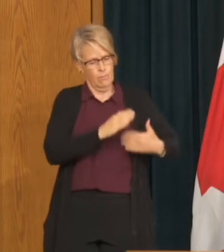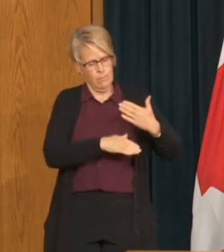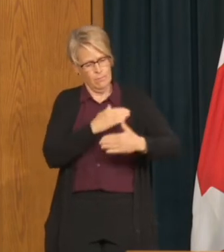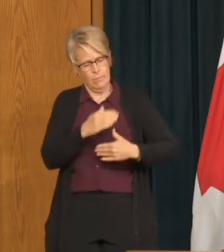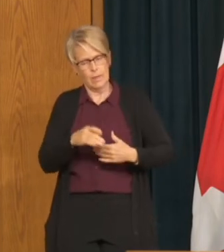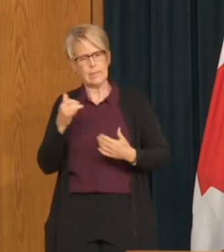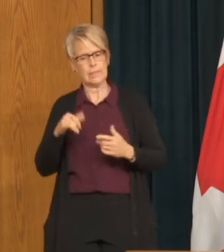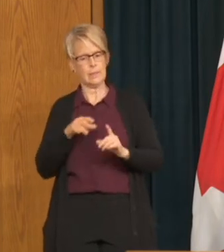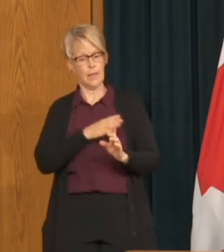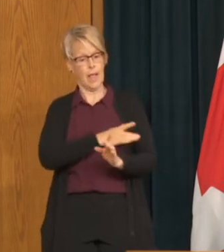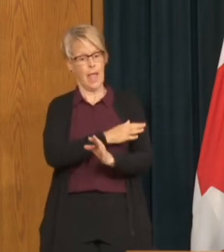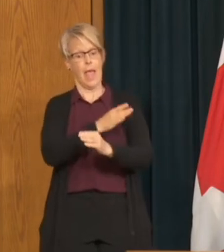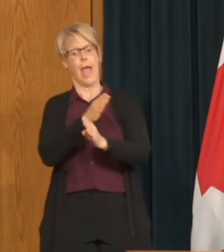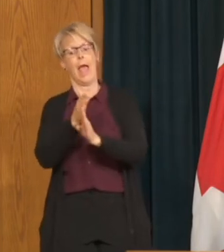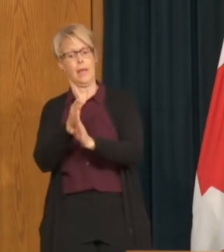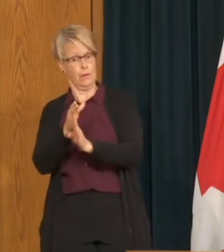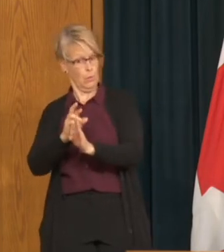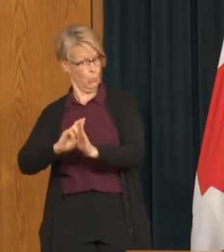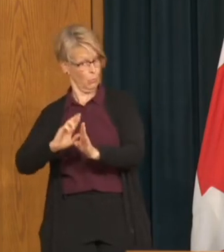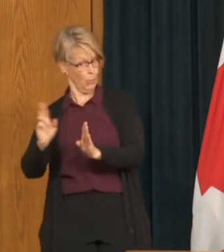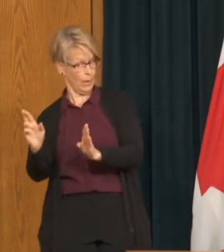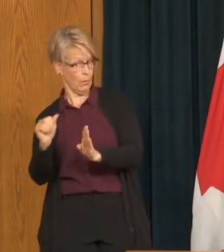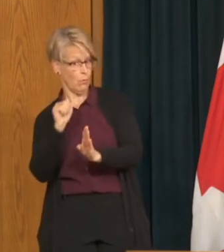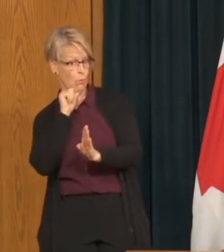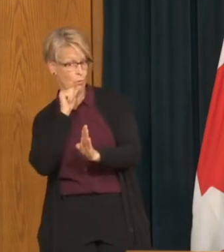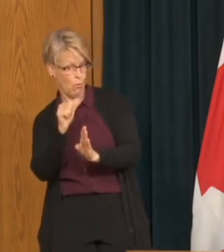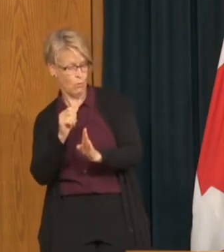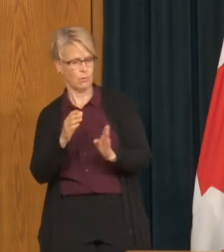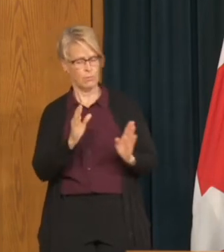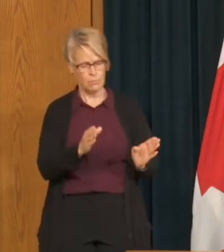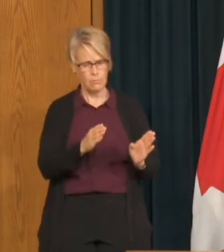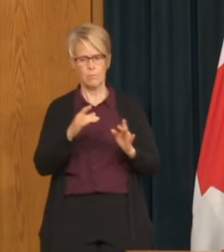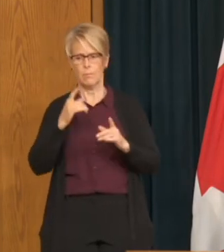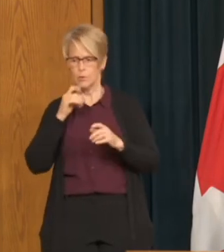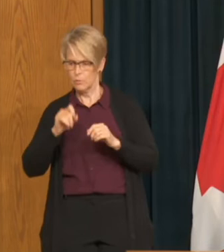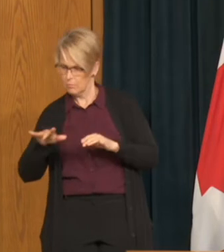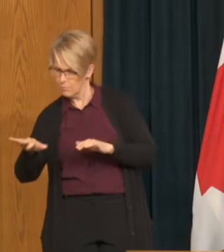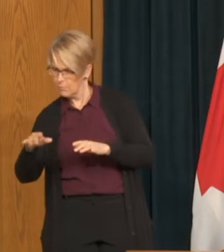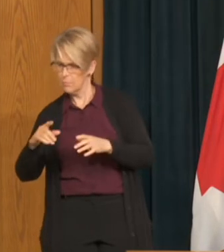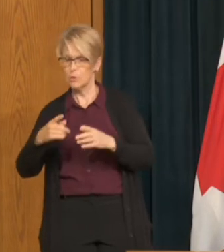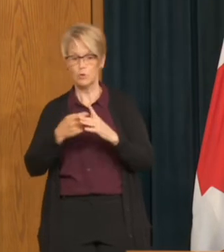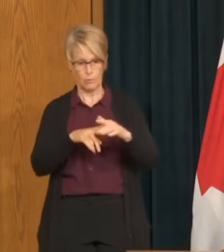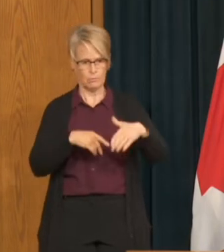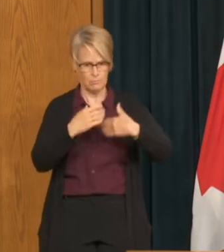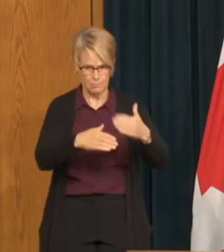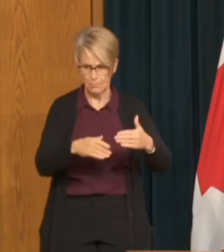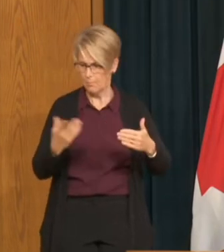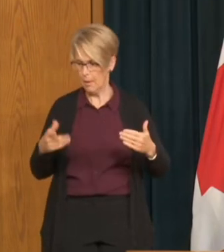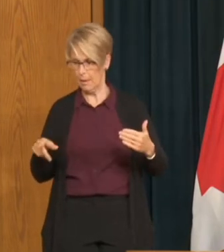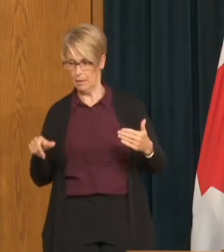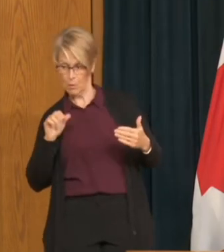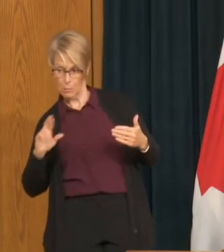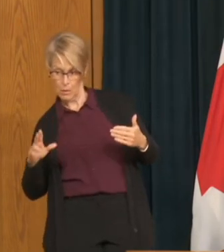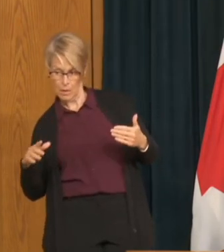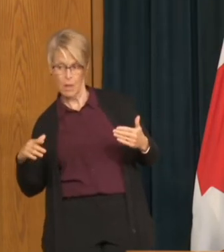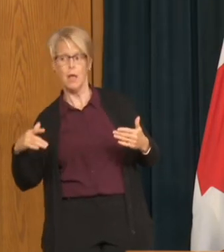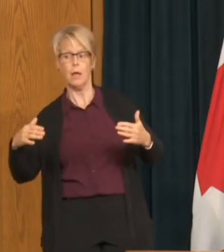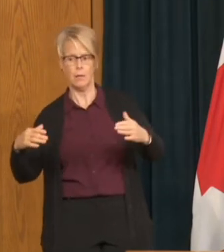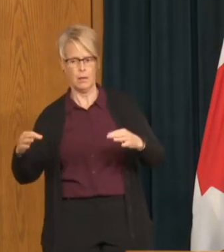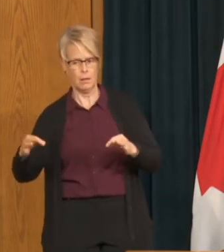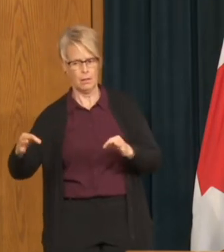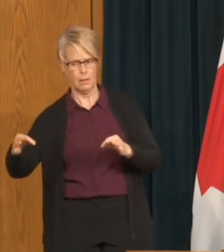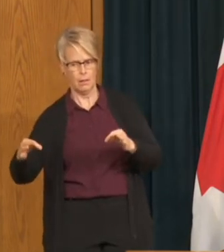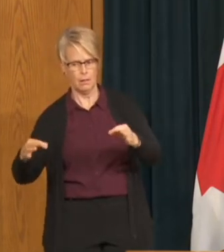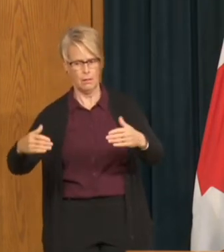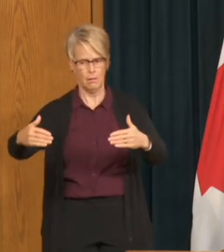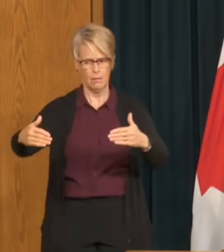include assessing readiness and safety checks before each and every service is restarted. This will ensure that all our COVID-19 related